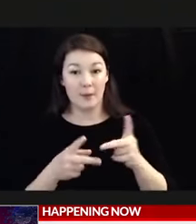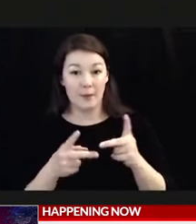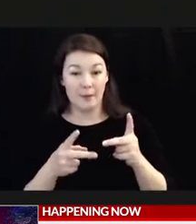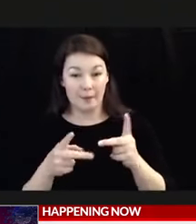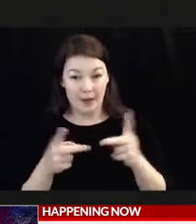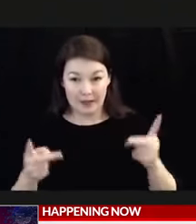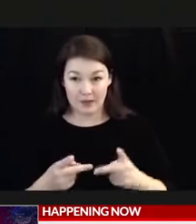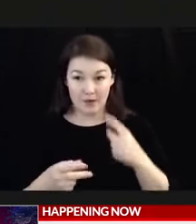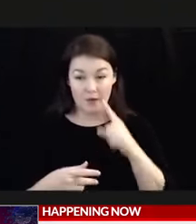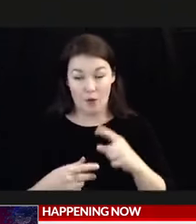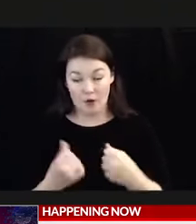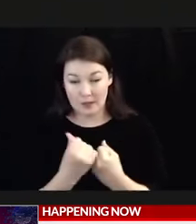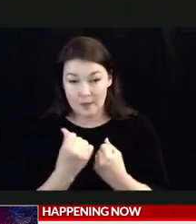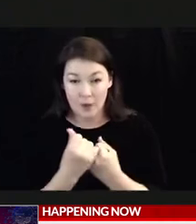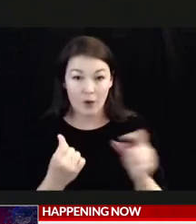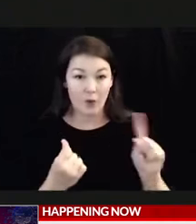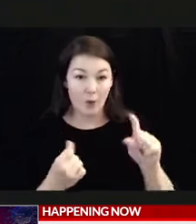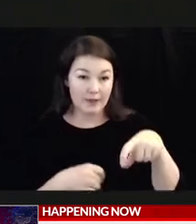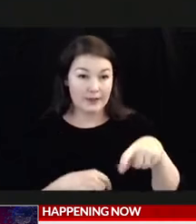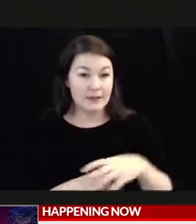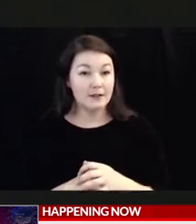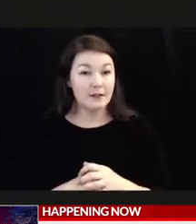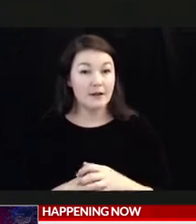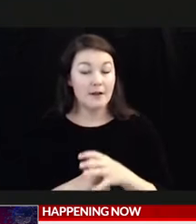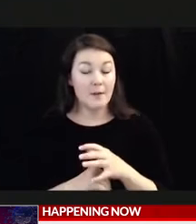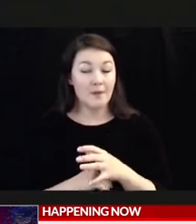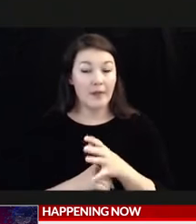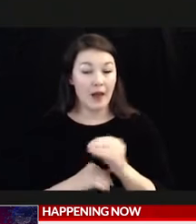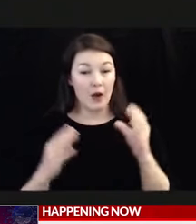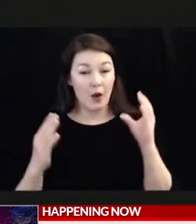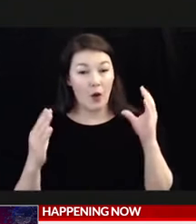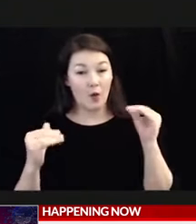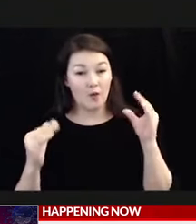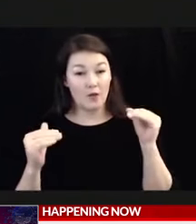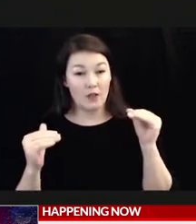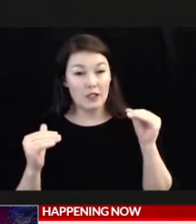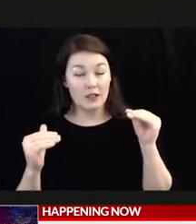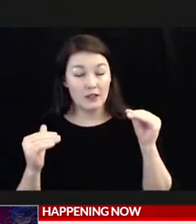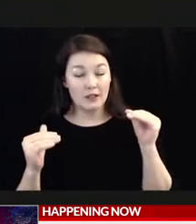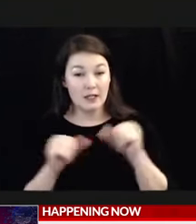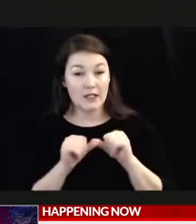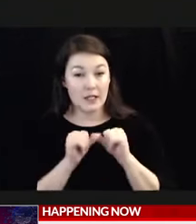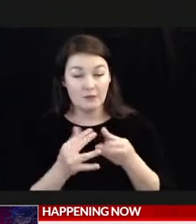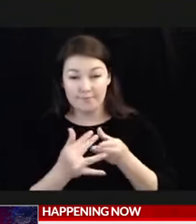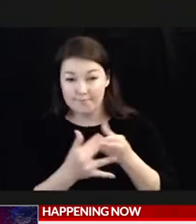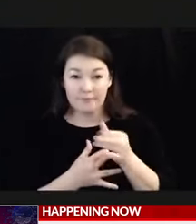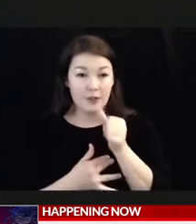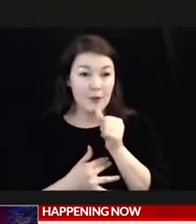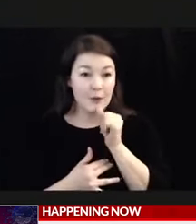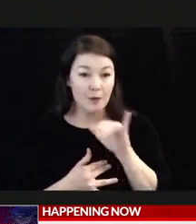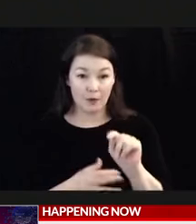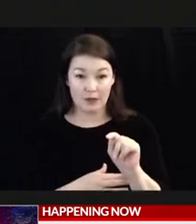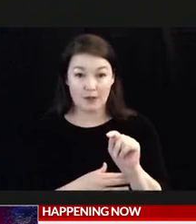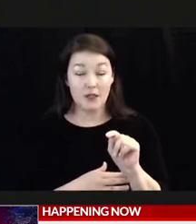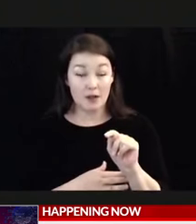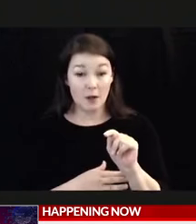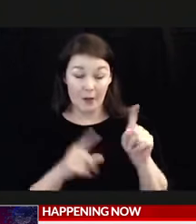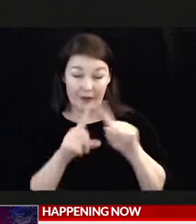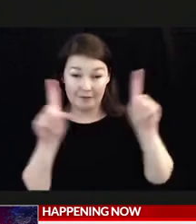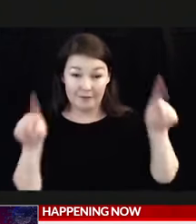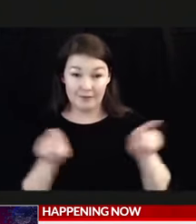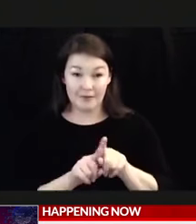health care workforce, and hopefully continue to get through this. As you can see with the projections, it's going to be